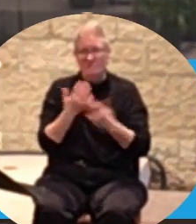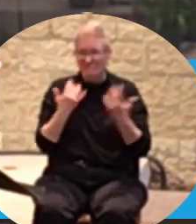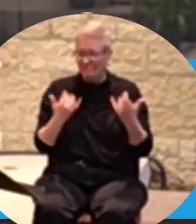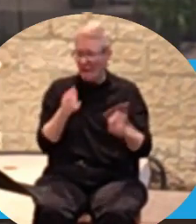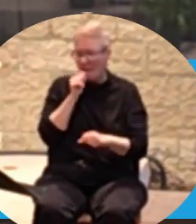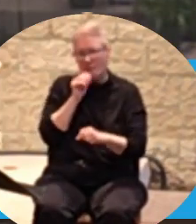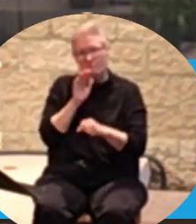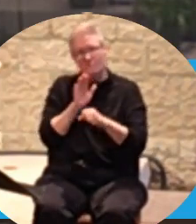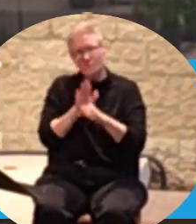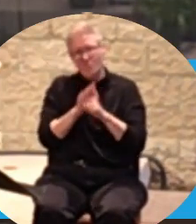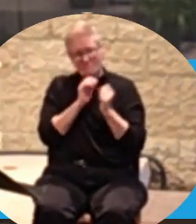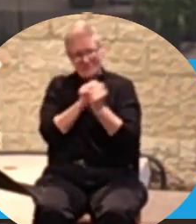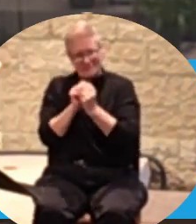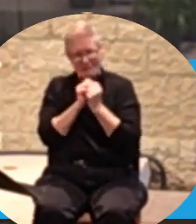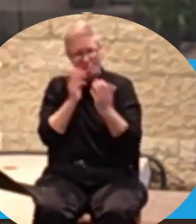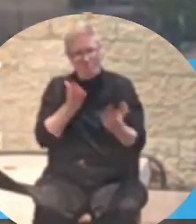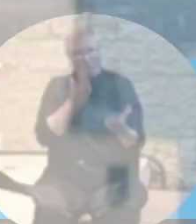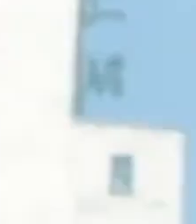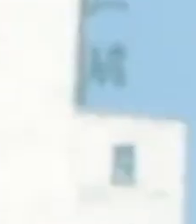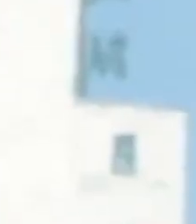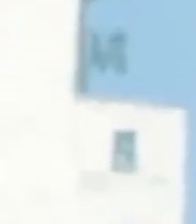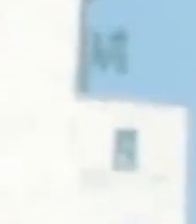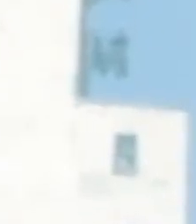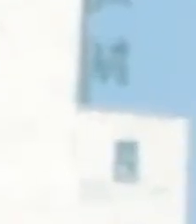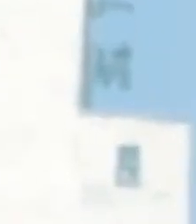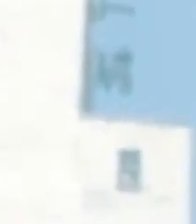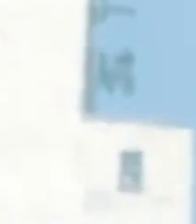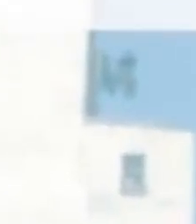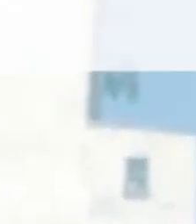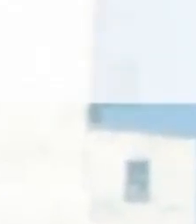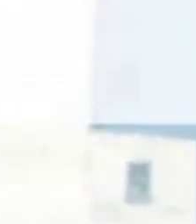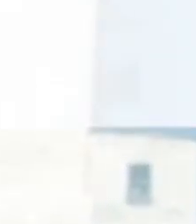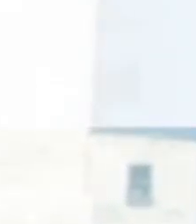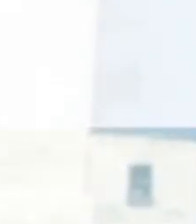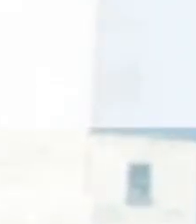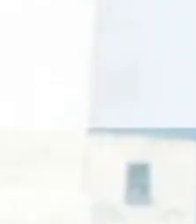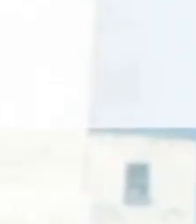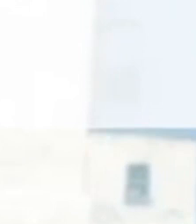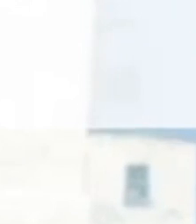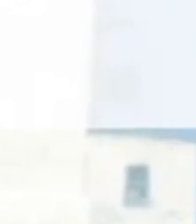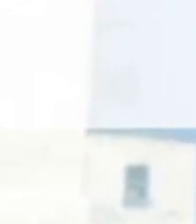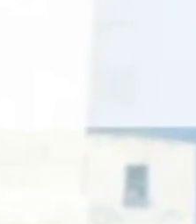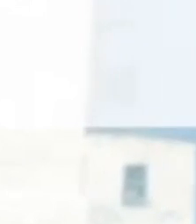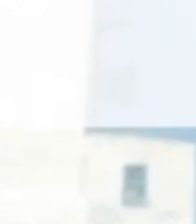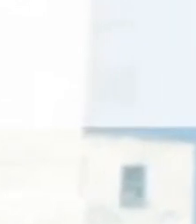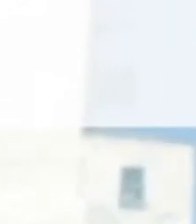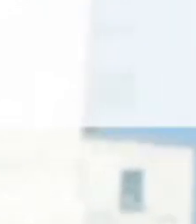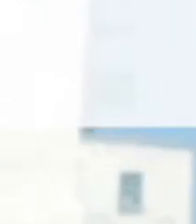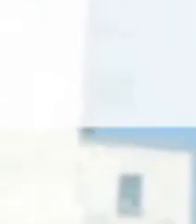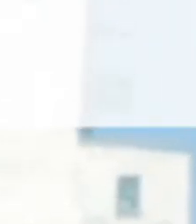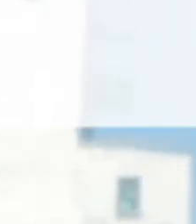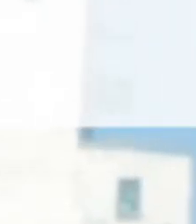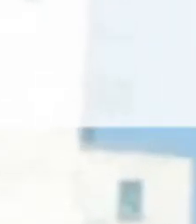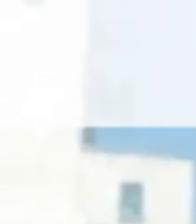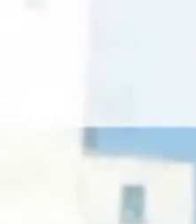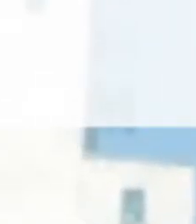together our offertory blessing, and it's found in your order of service, if you downloaded your order of service.